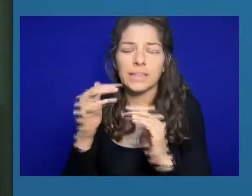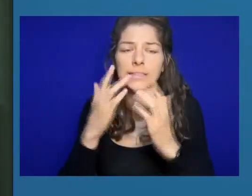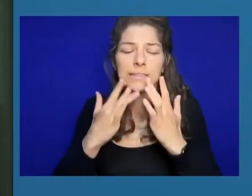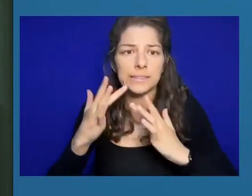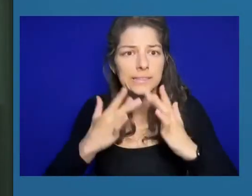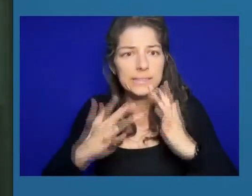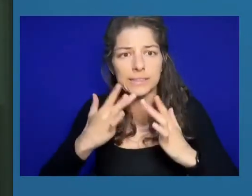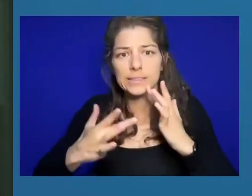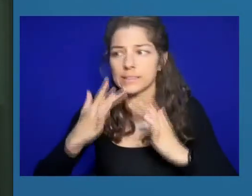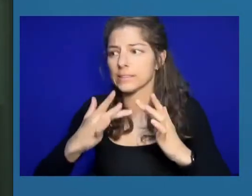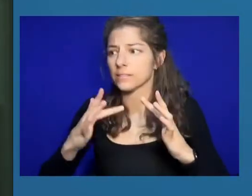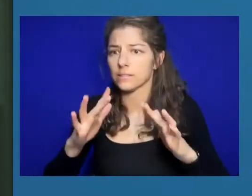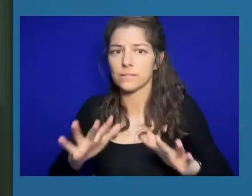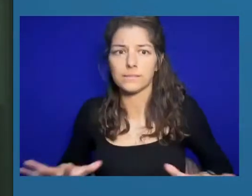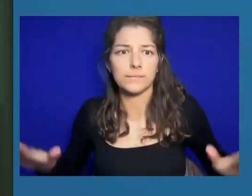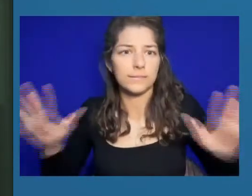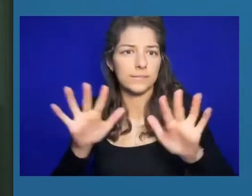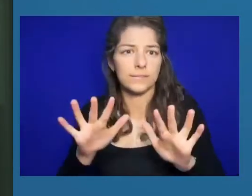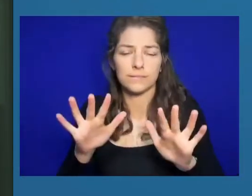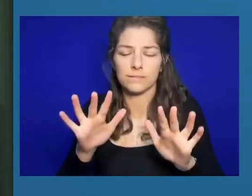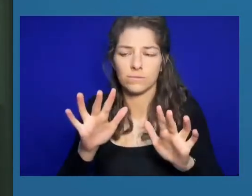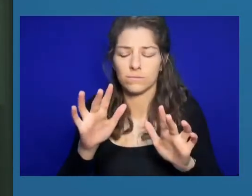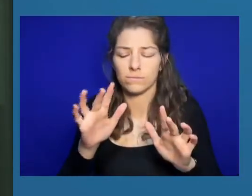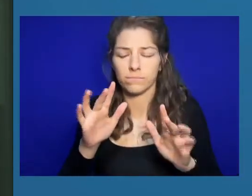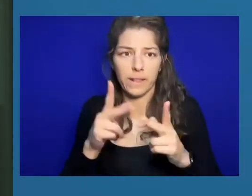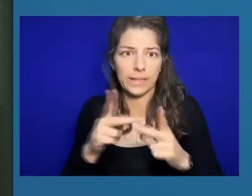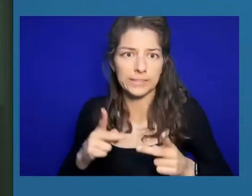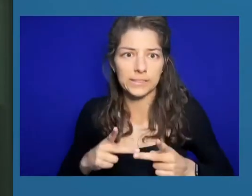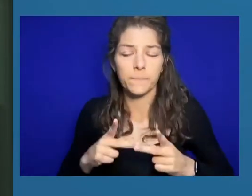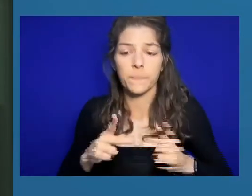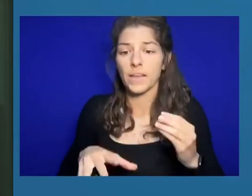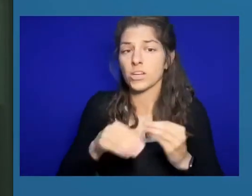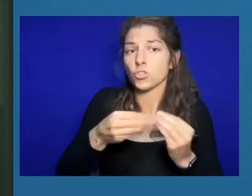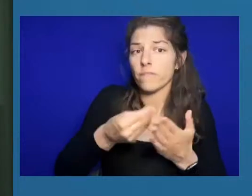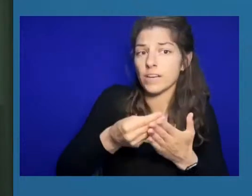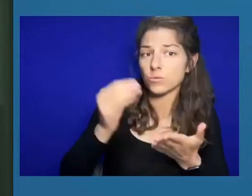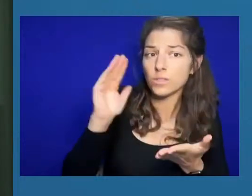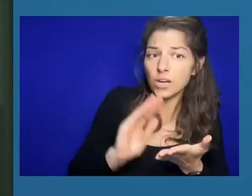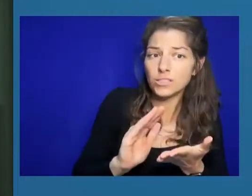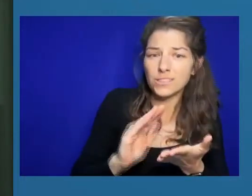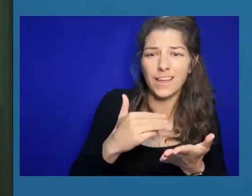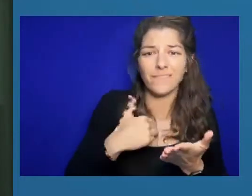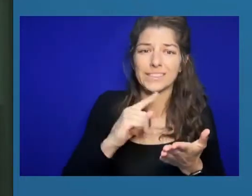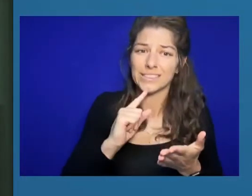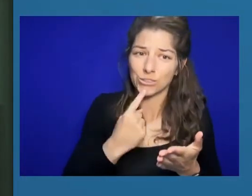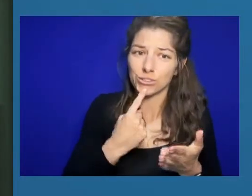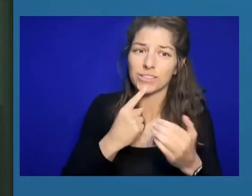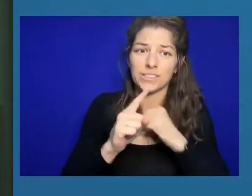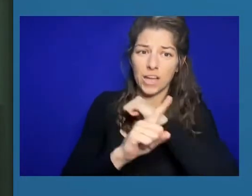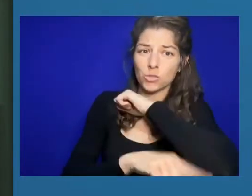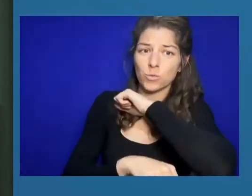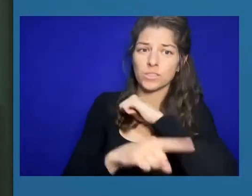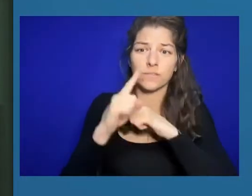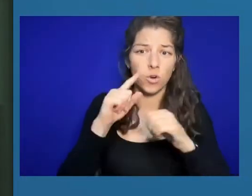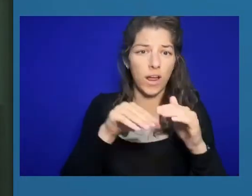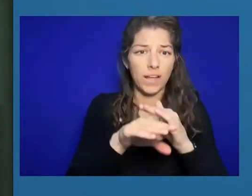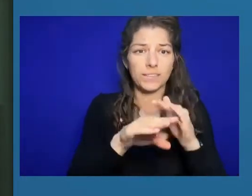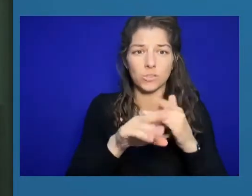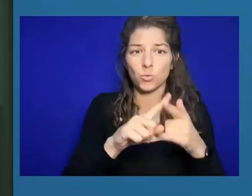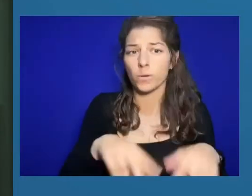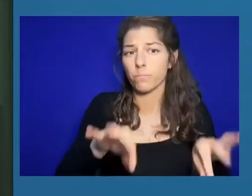large geographic areas. Additional funding reductions would have devastating consequences for access to essential